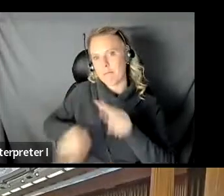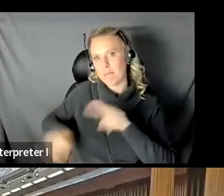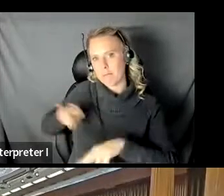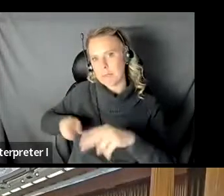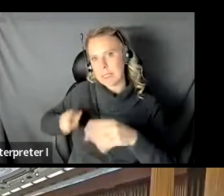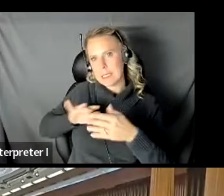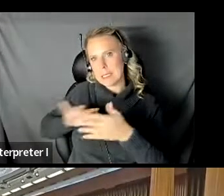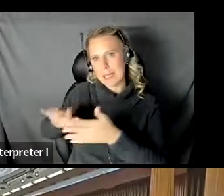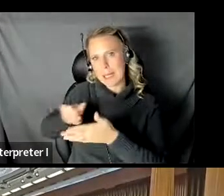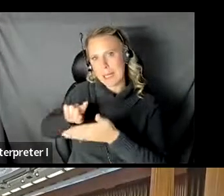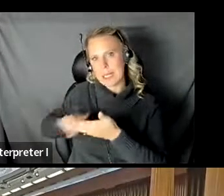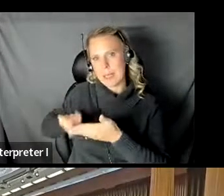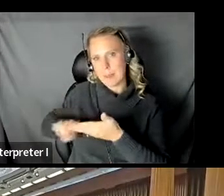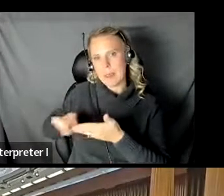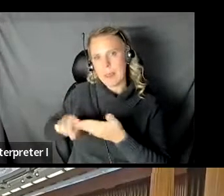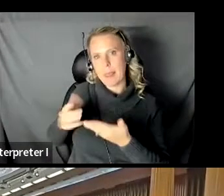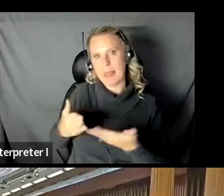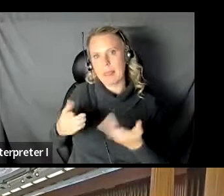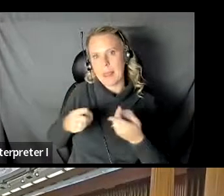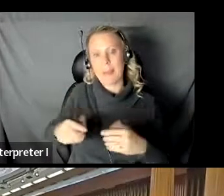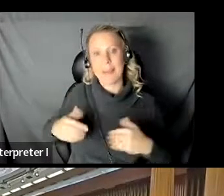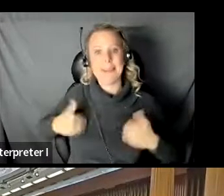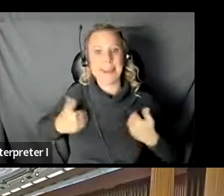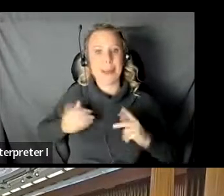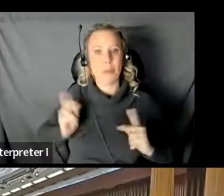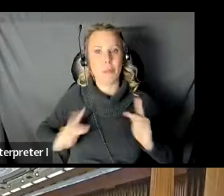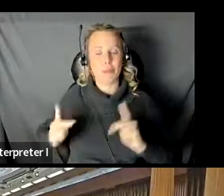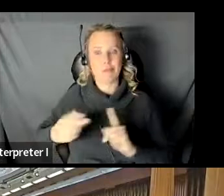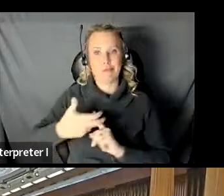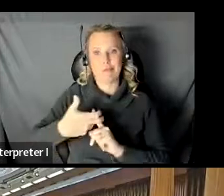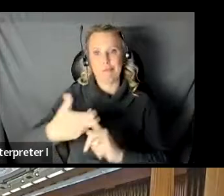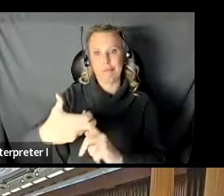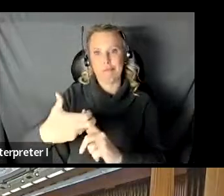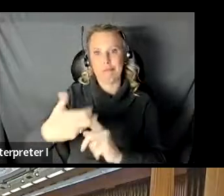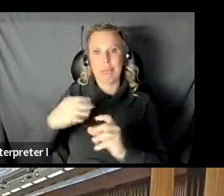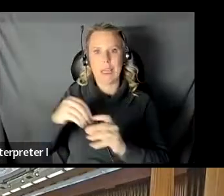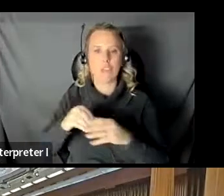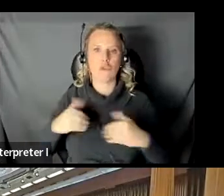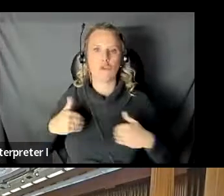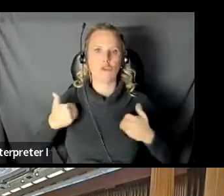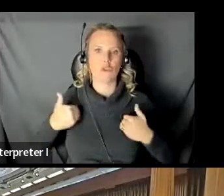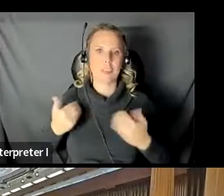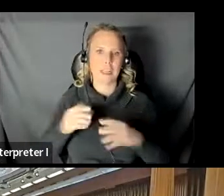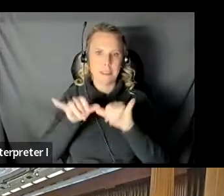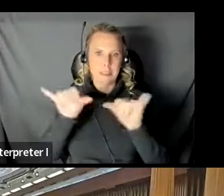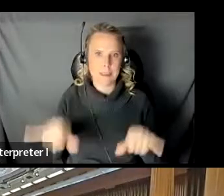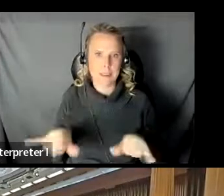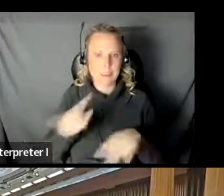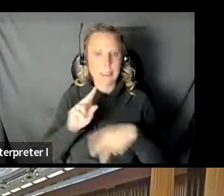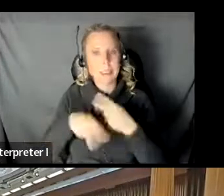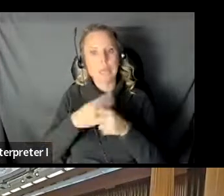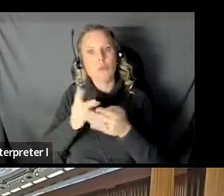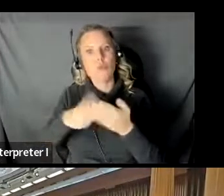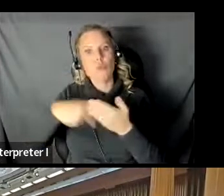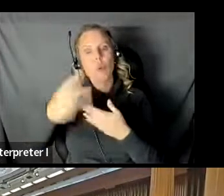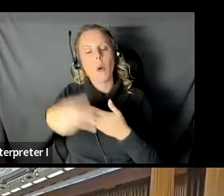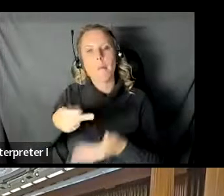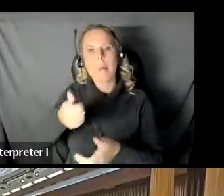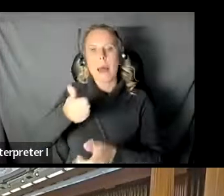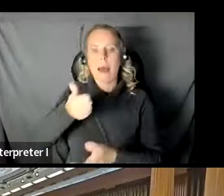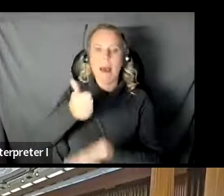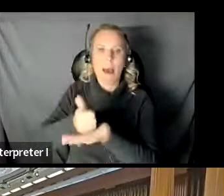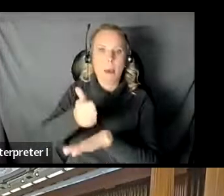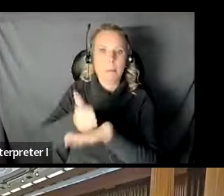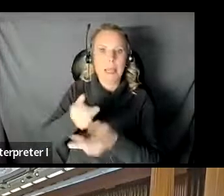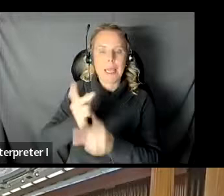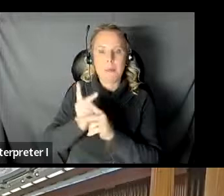examine the types of things that get young people in particular caught up in the juvenile system and the types of programs that help keep them out.